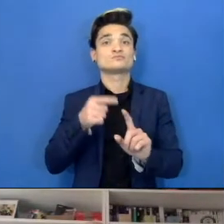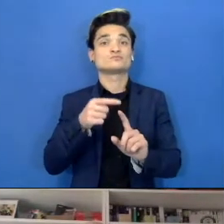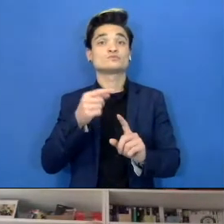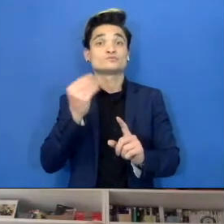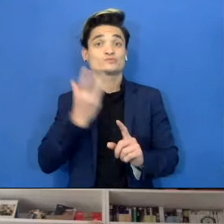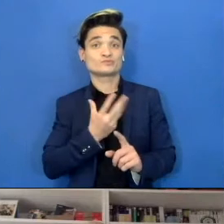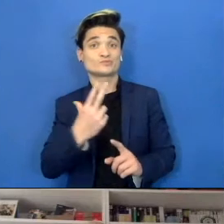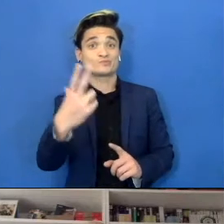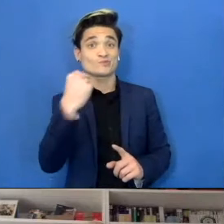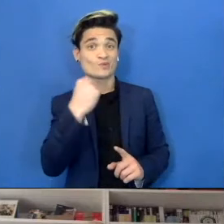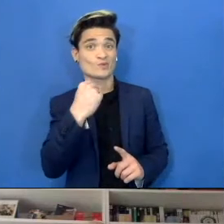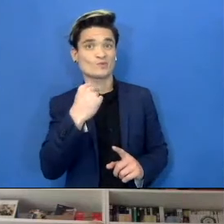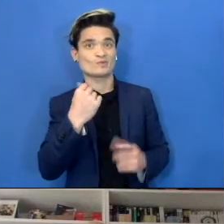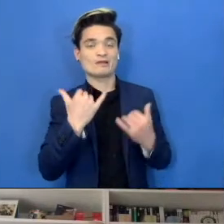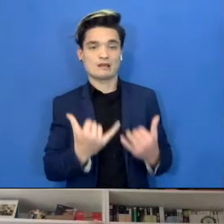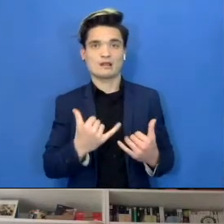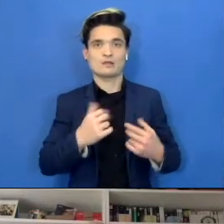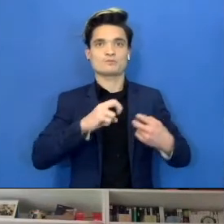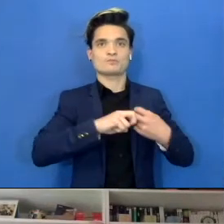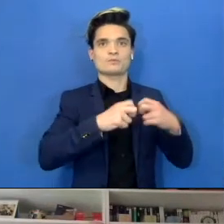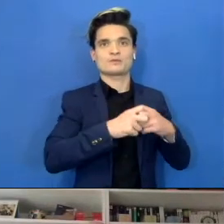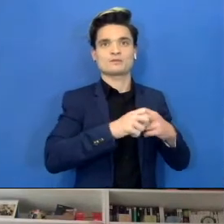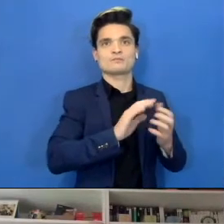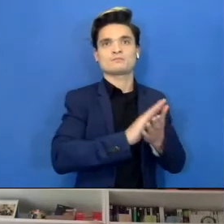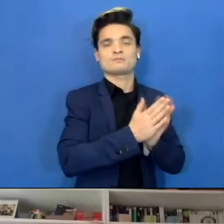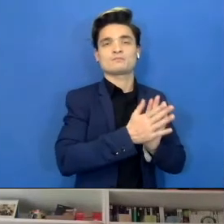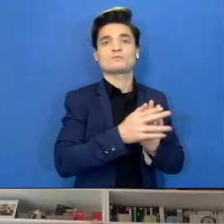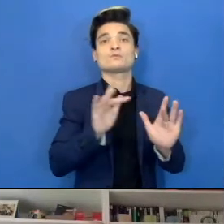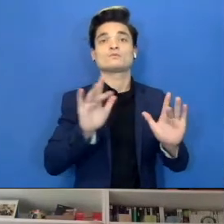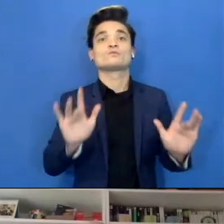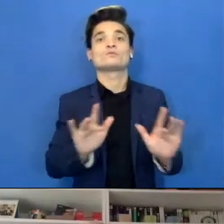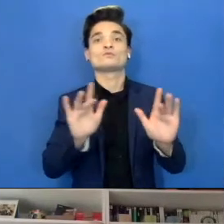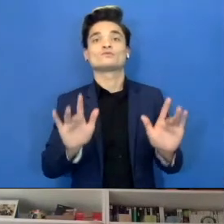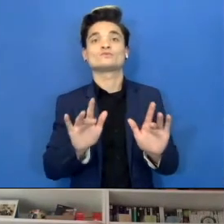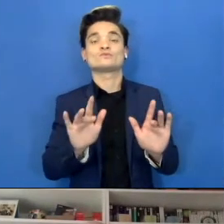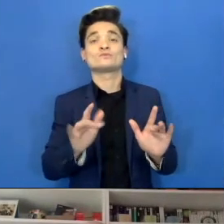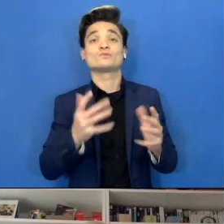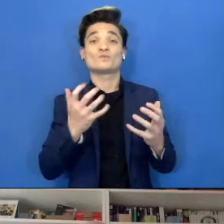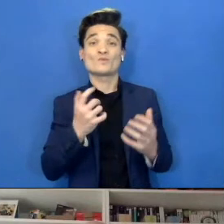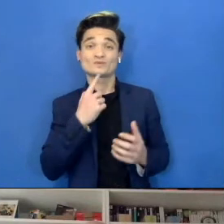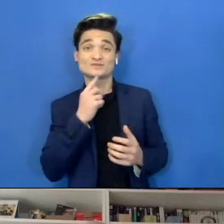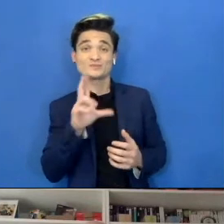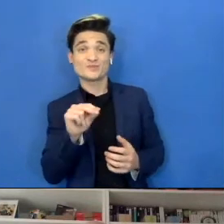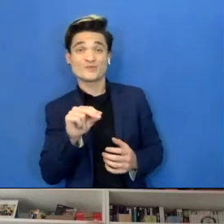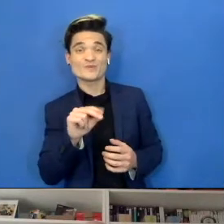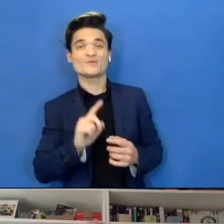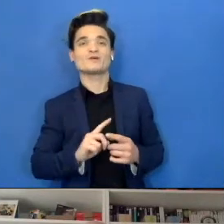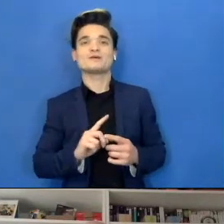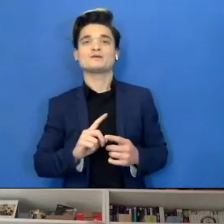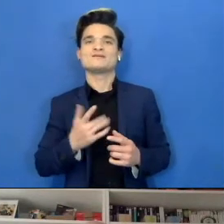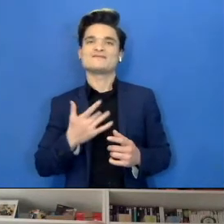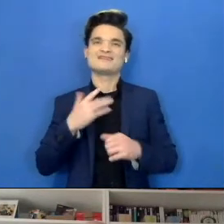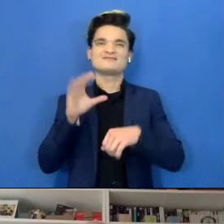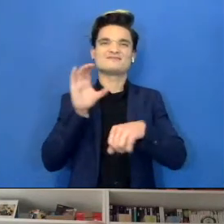urge to say yes instead of no, which is what you're actually wanting to say. Body language, exactly. An